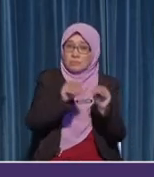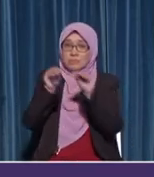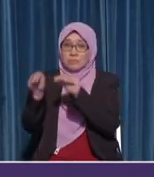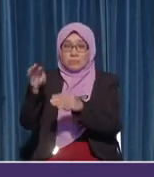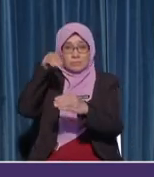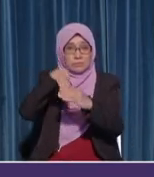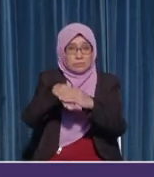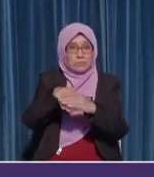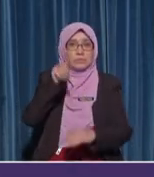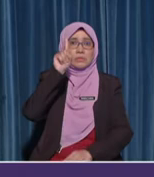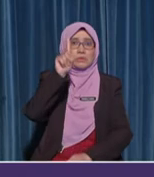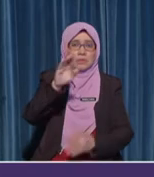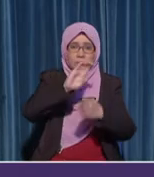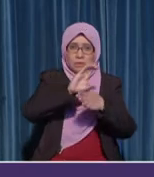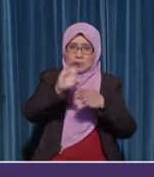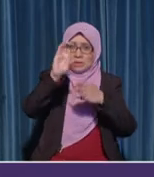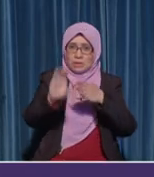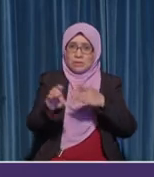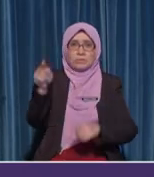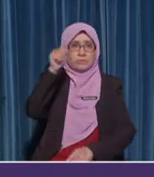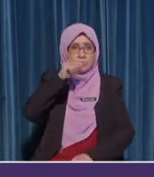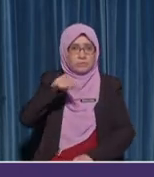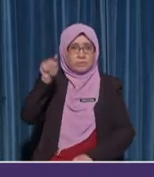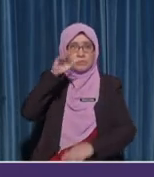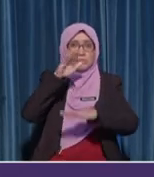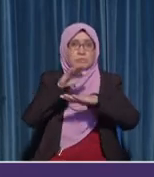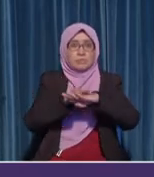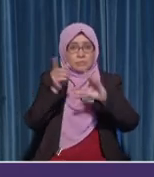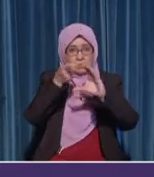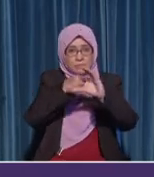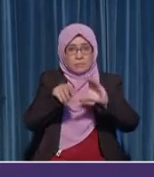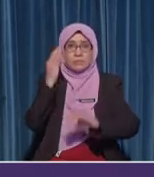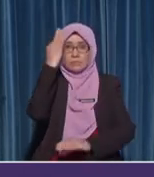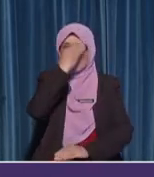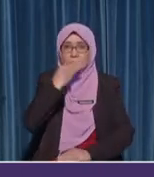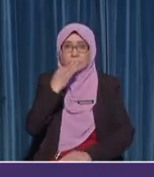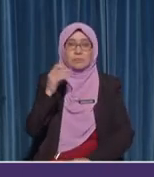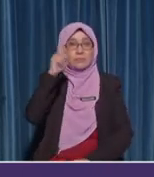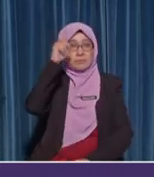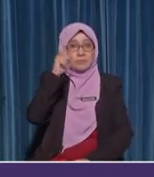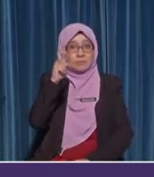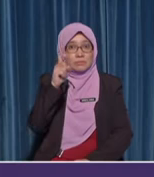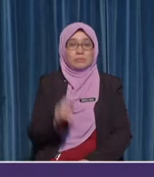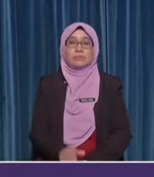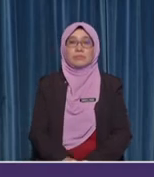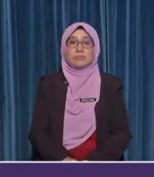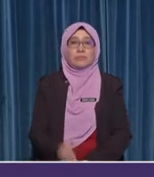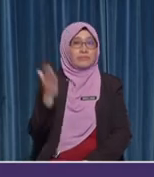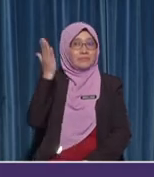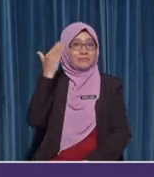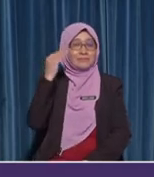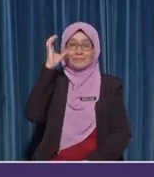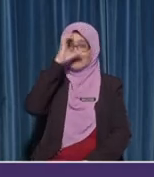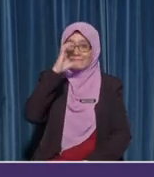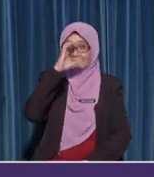in one complete circle on the clock's face? Let's us find